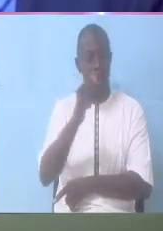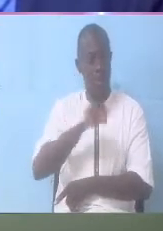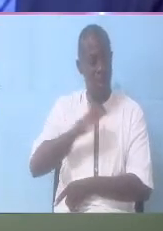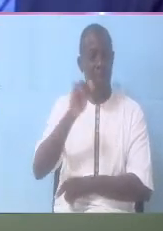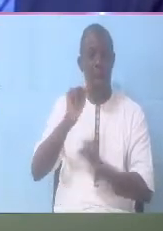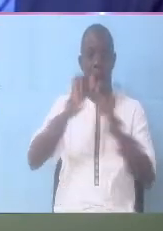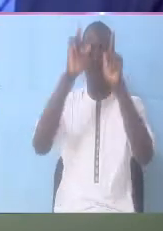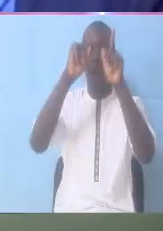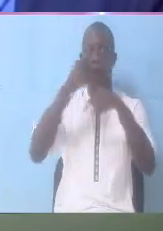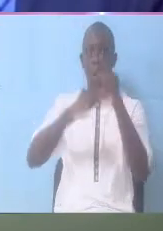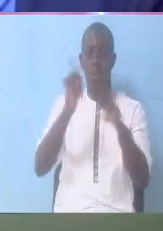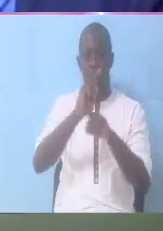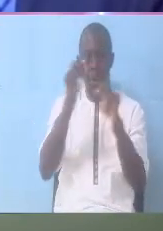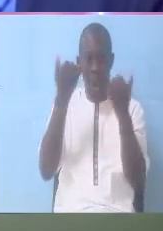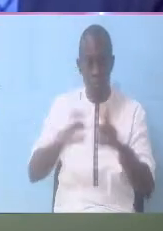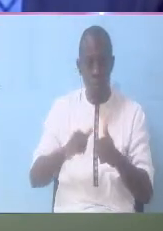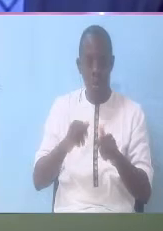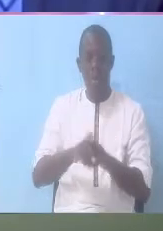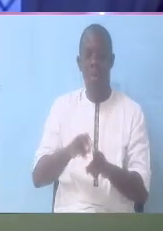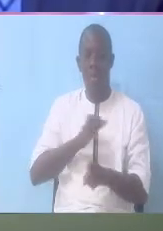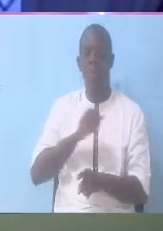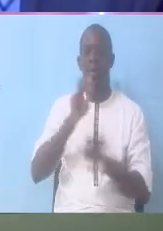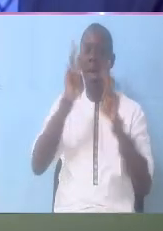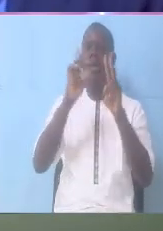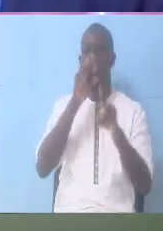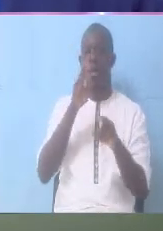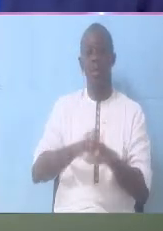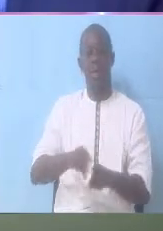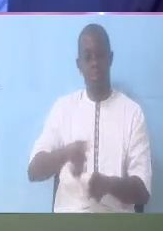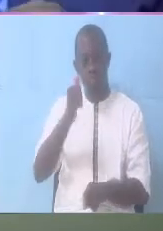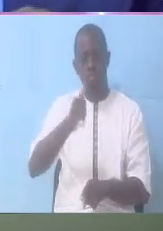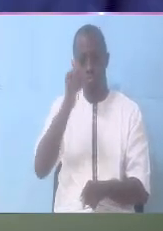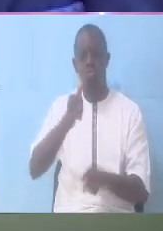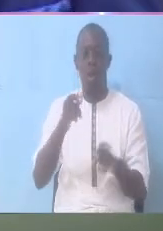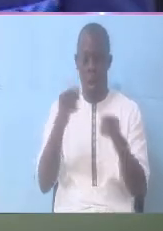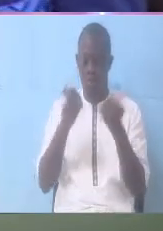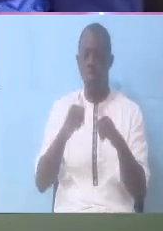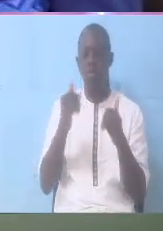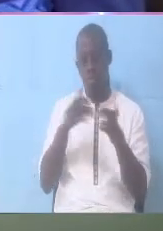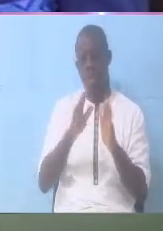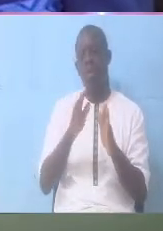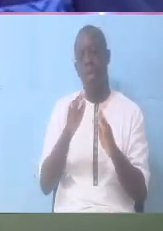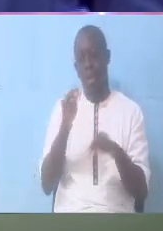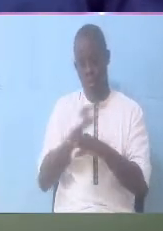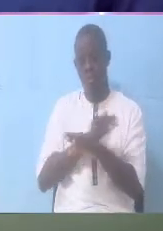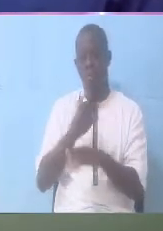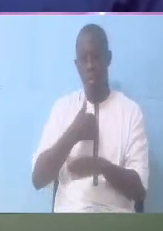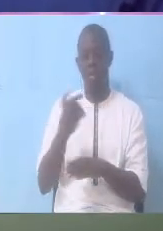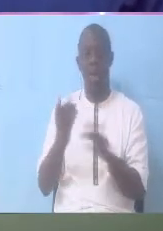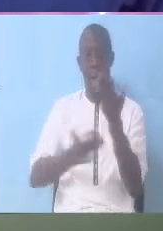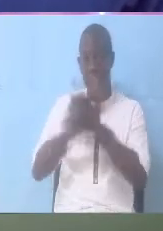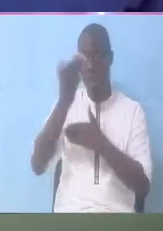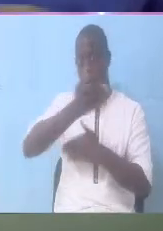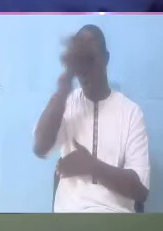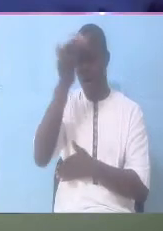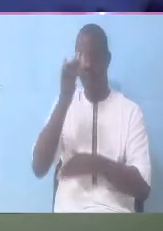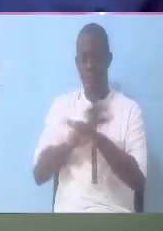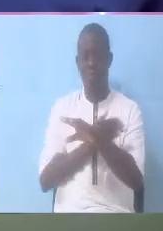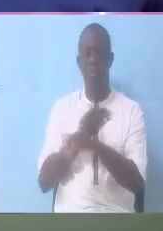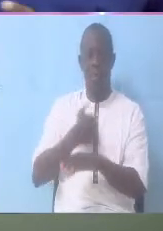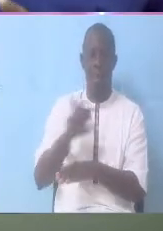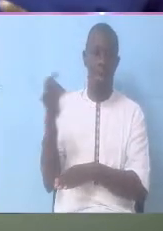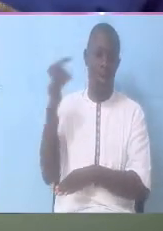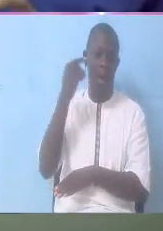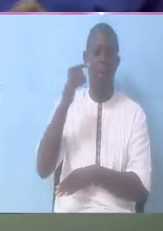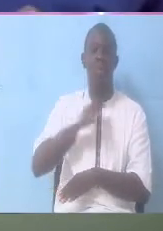And Jame said, good. This is I was standing. This is what he has said. I was standing. Wo somanda ngaya Jame mo